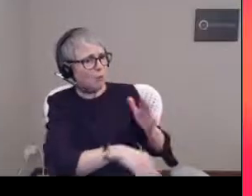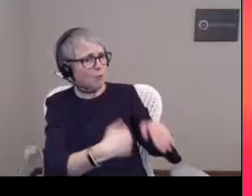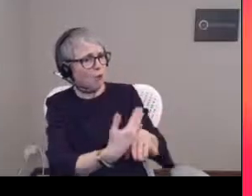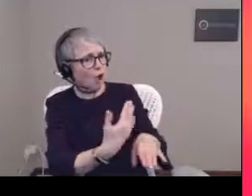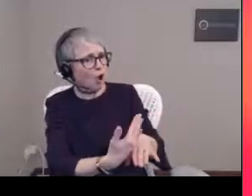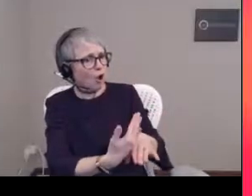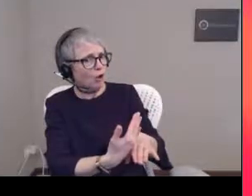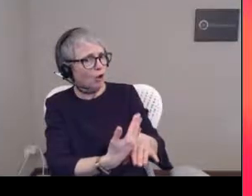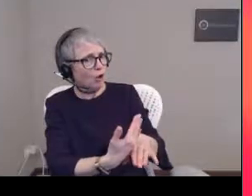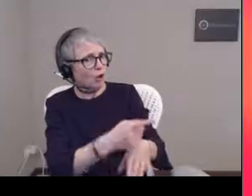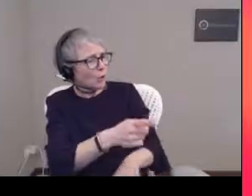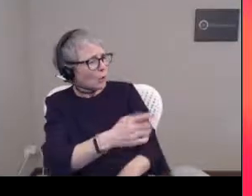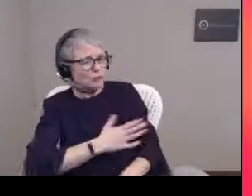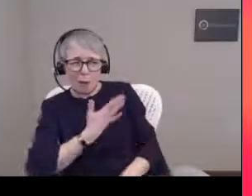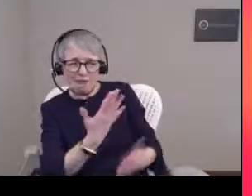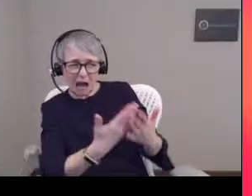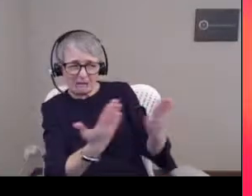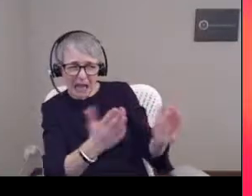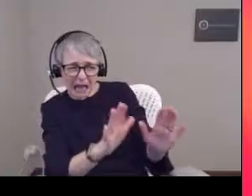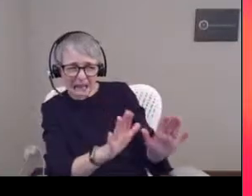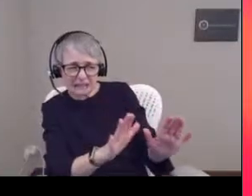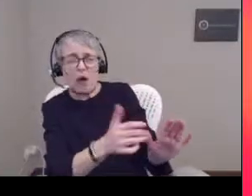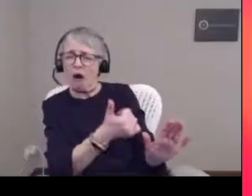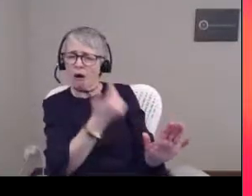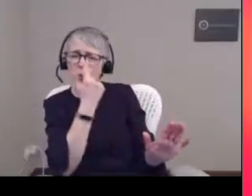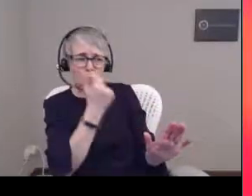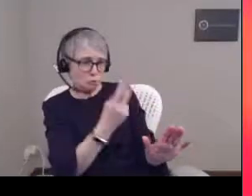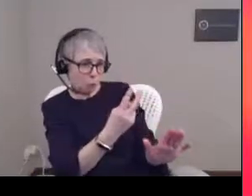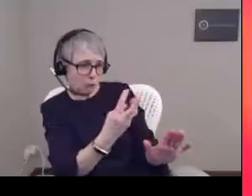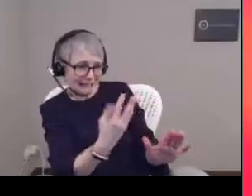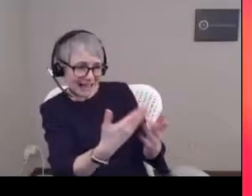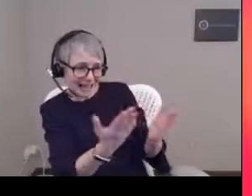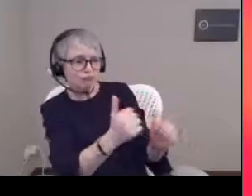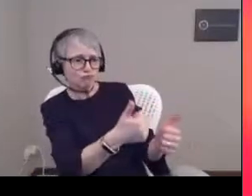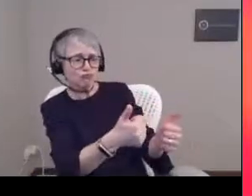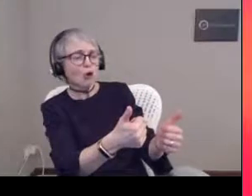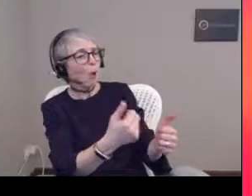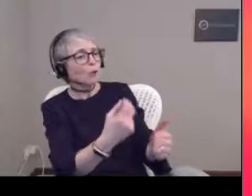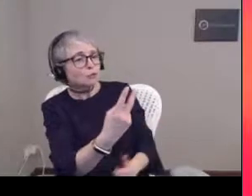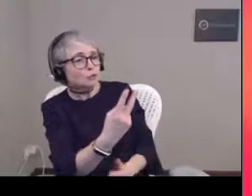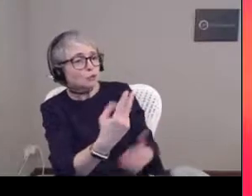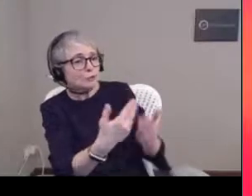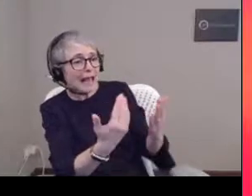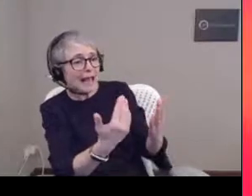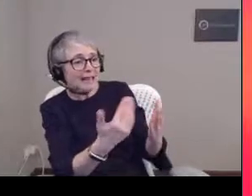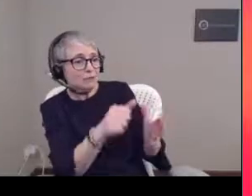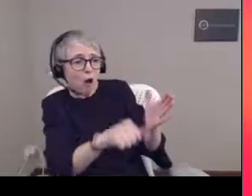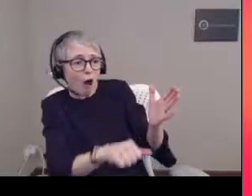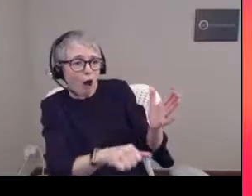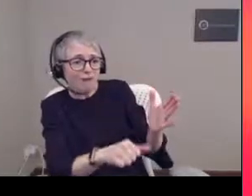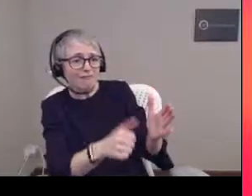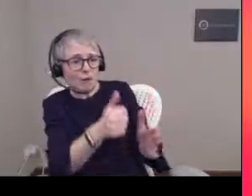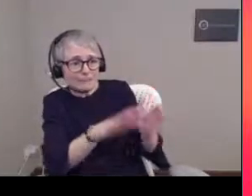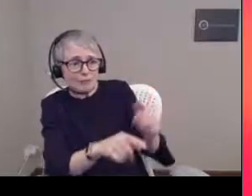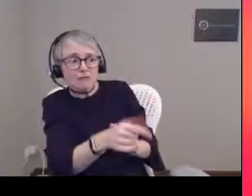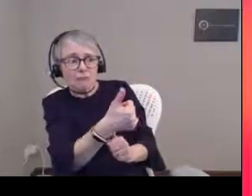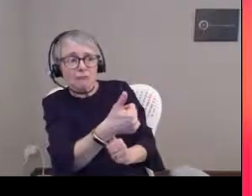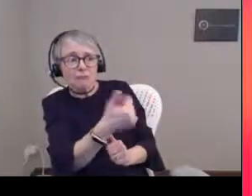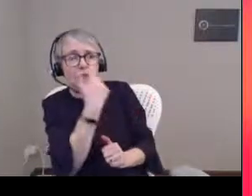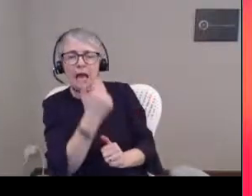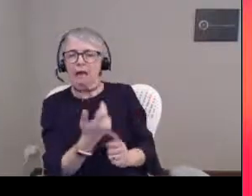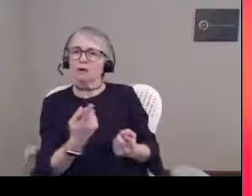and there's an opportunity to do 2 or 3 days, or even 1 or 2 days to get some experience, we are a smart working business. So the idea